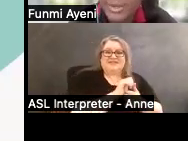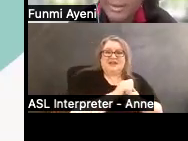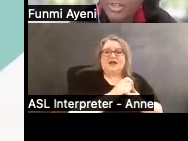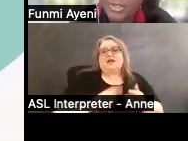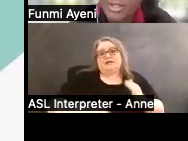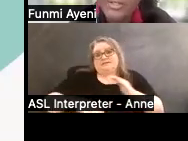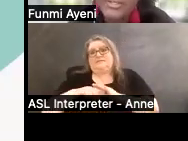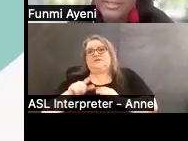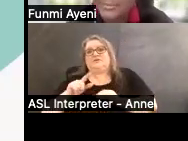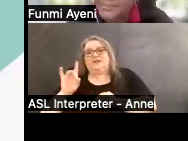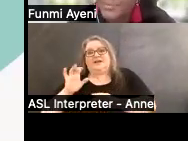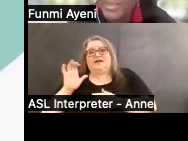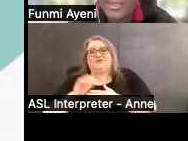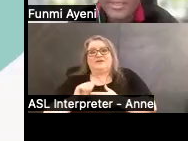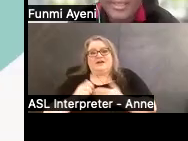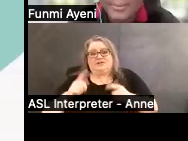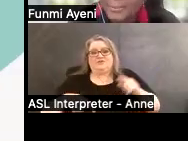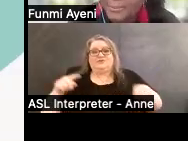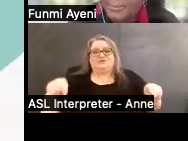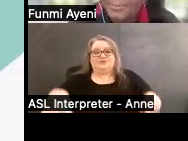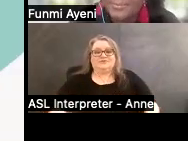much as $2,800.